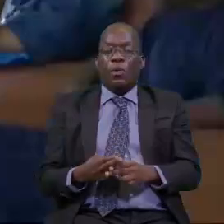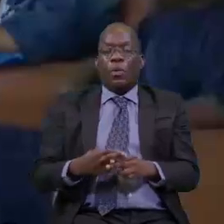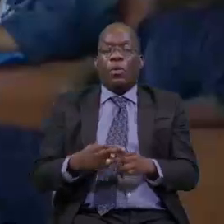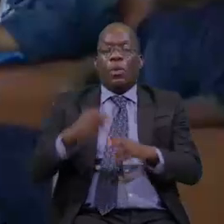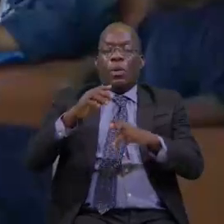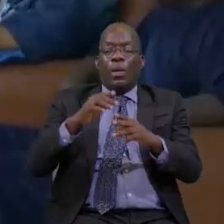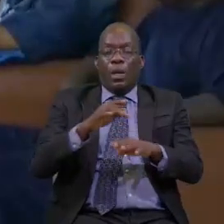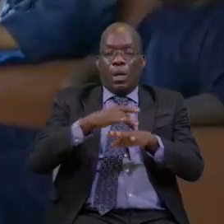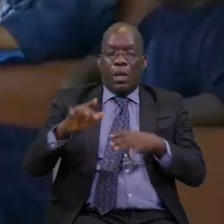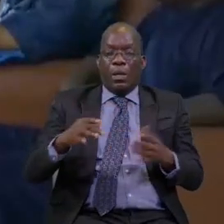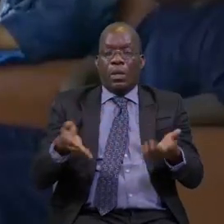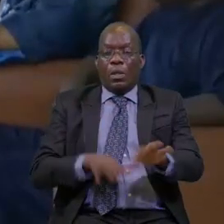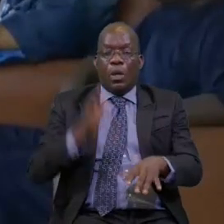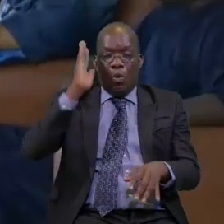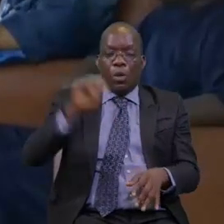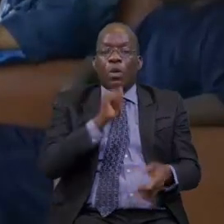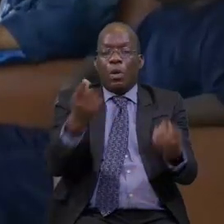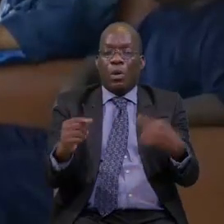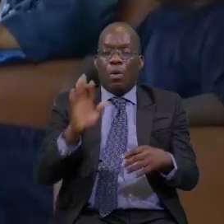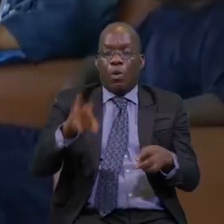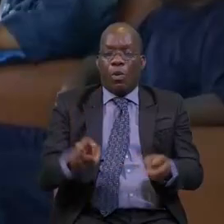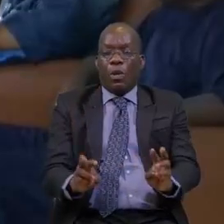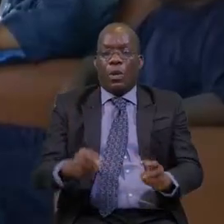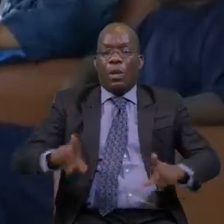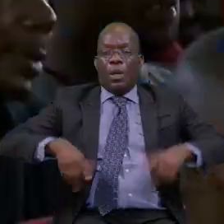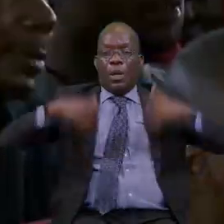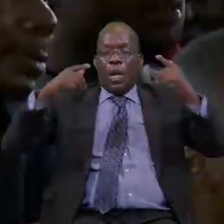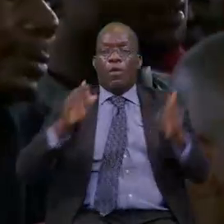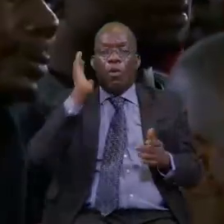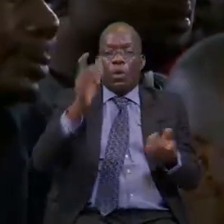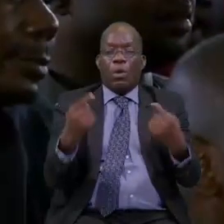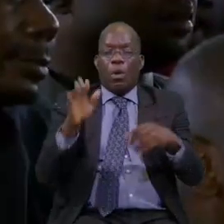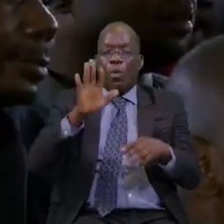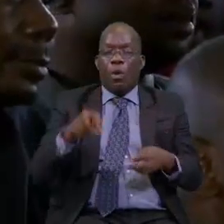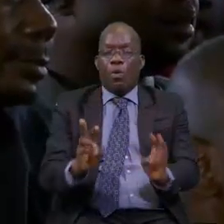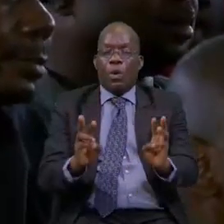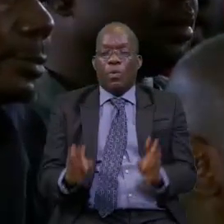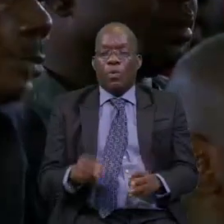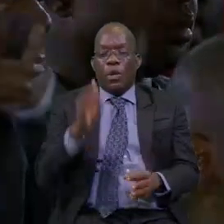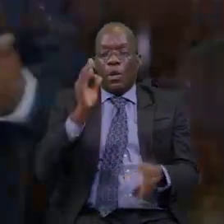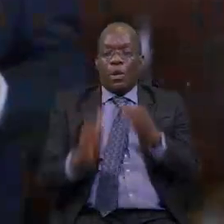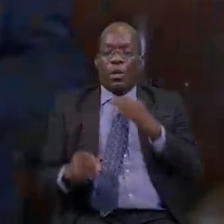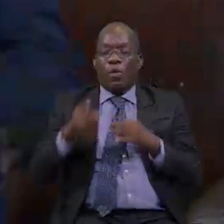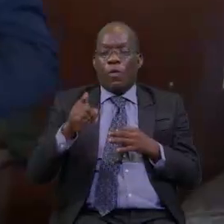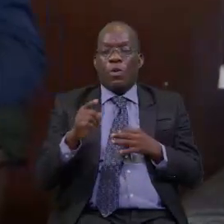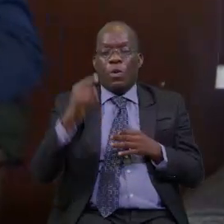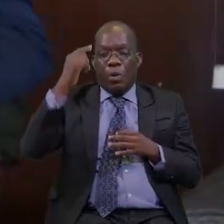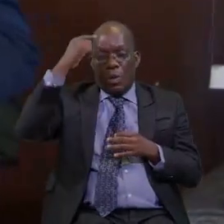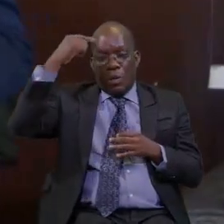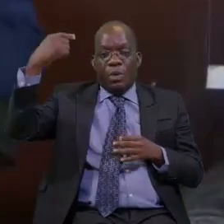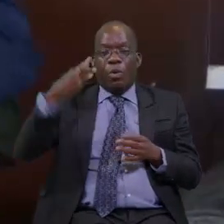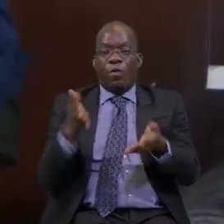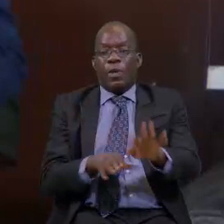way. Amen. Life will come your way. Amen. And if you have been dreaming about death,